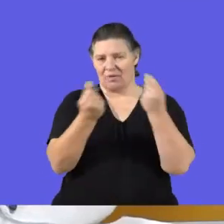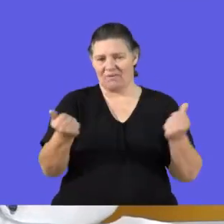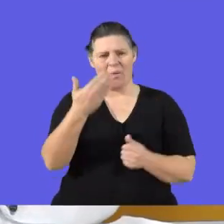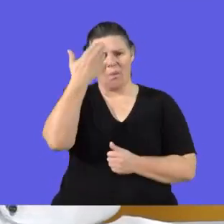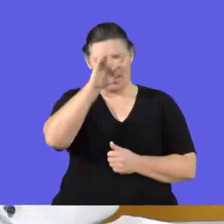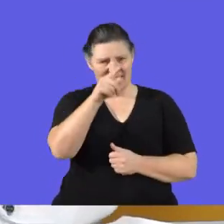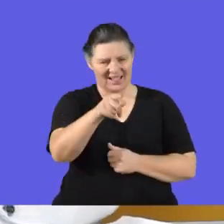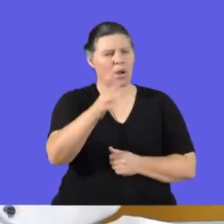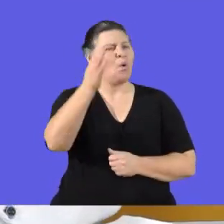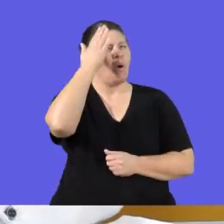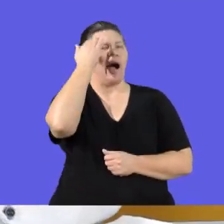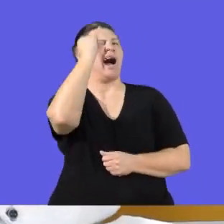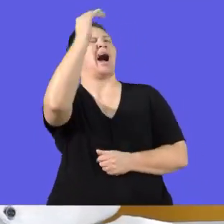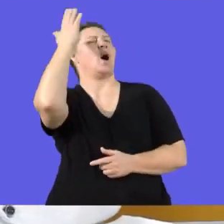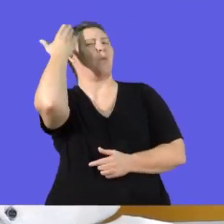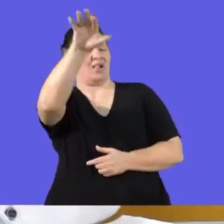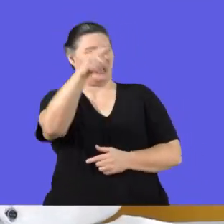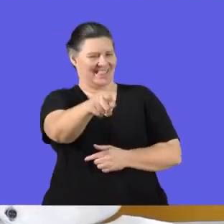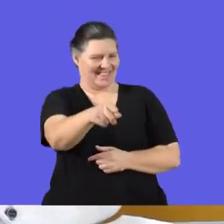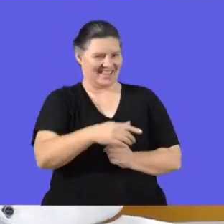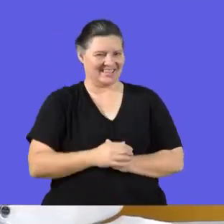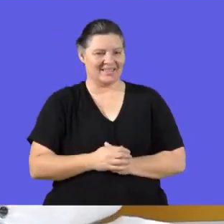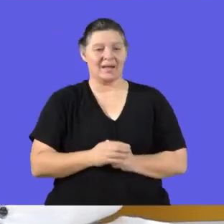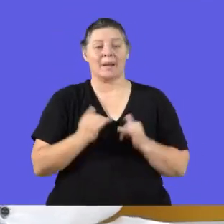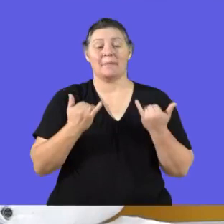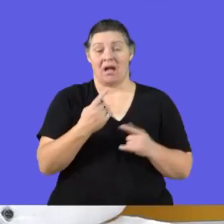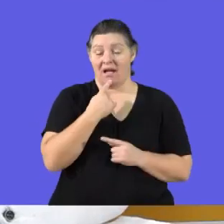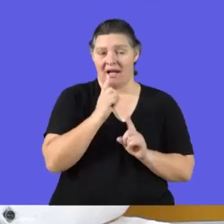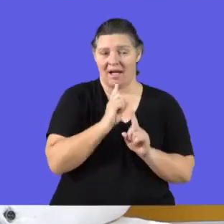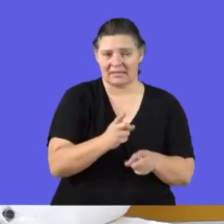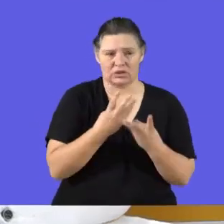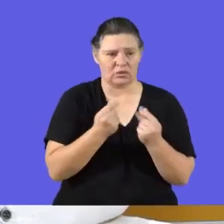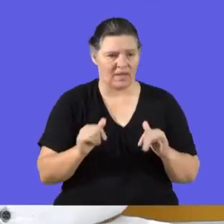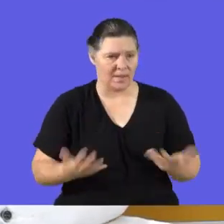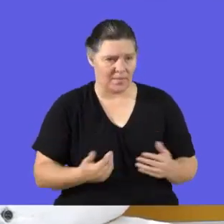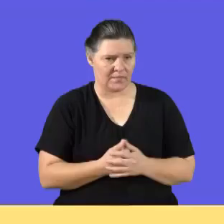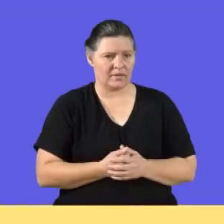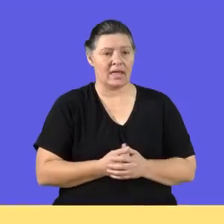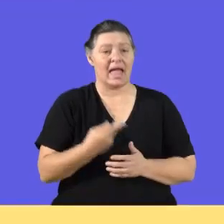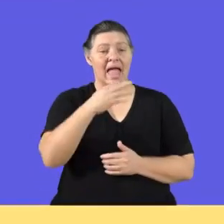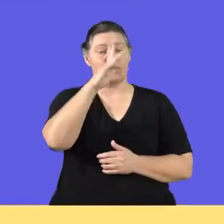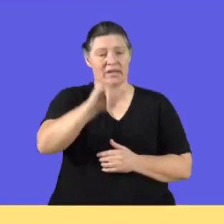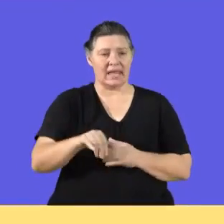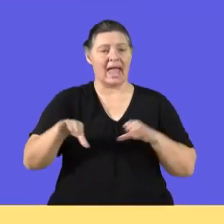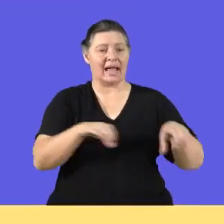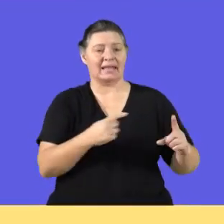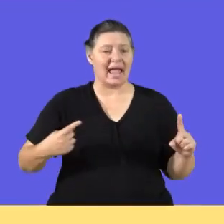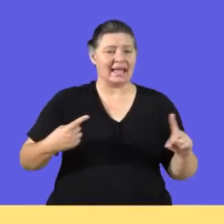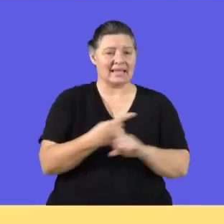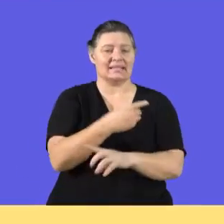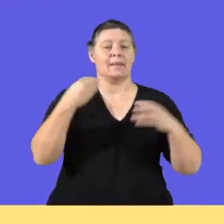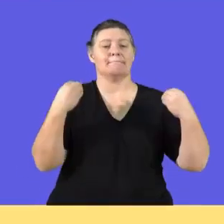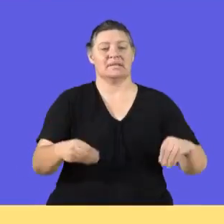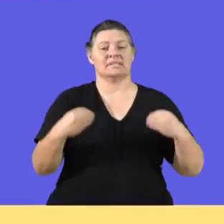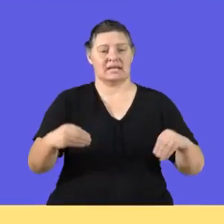the solution. I know most of you already have an idea, all right? Now, here is the solution. Harry is